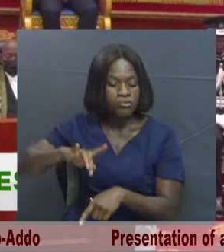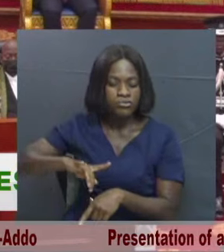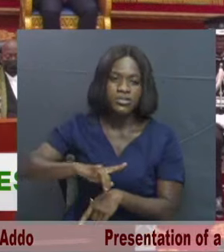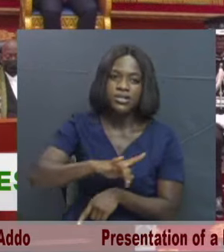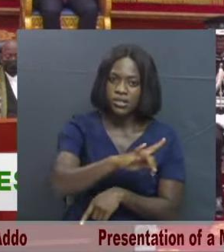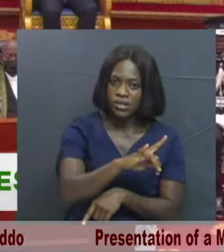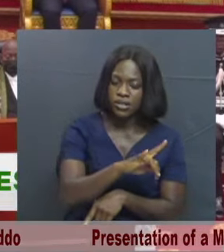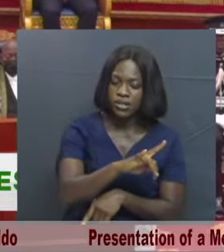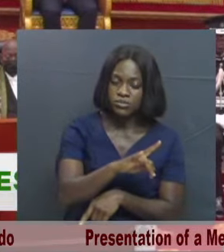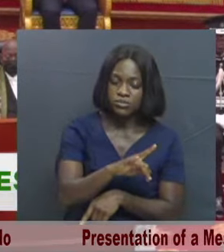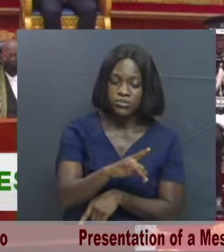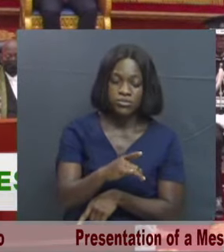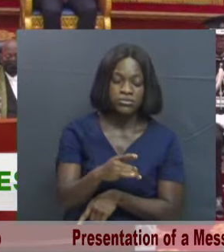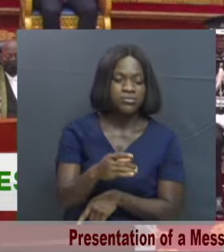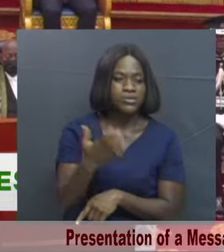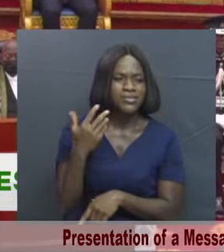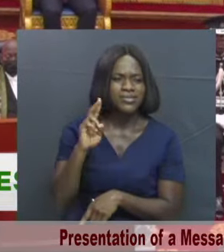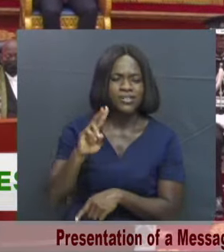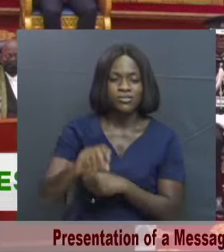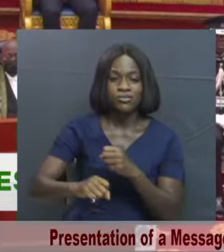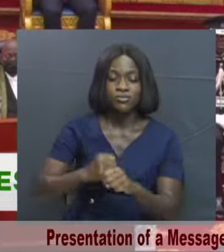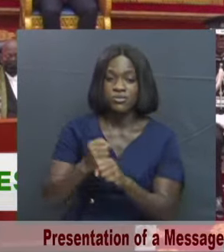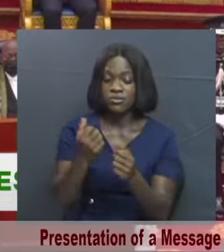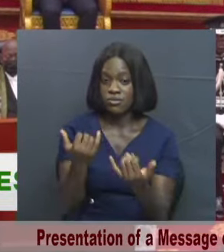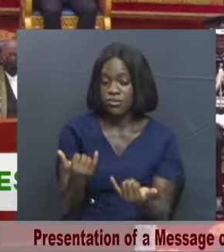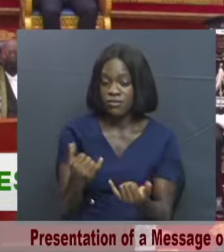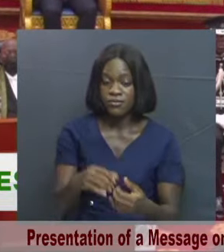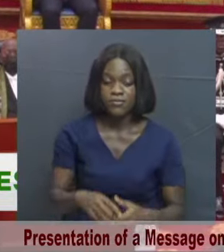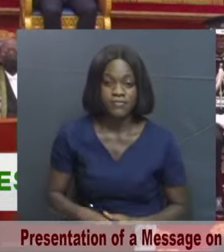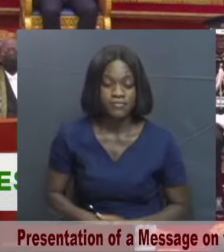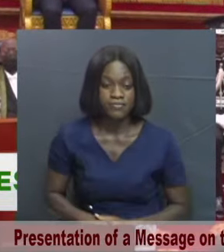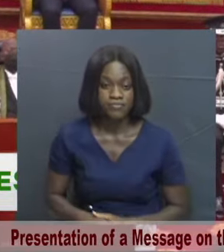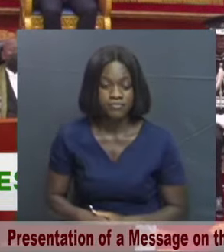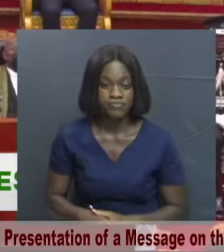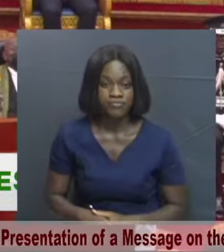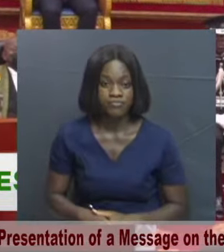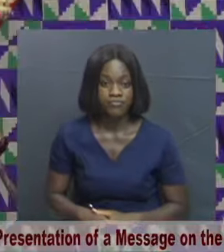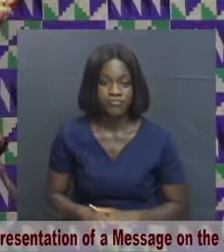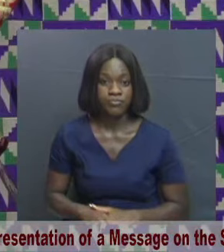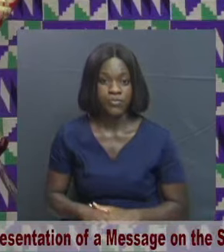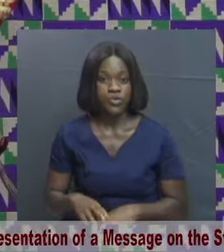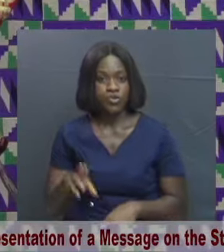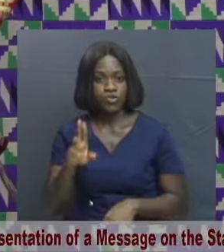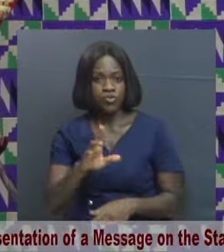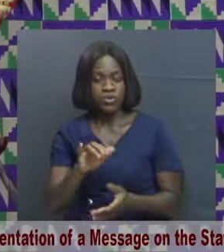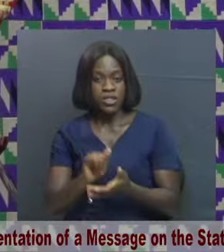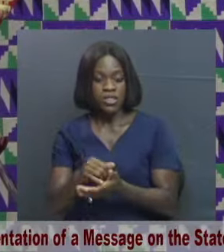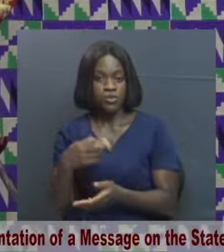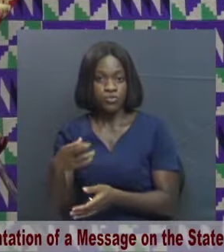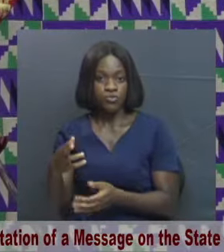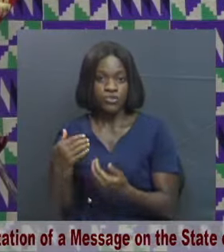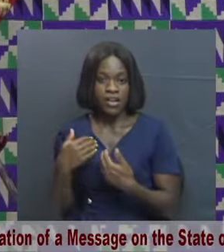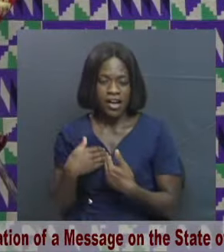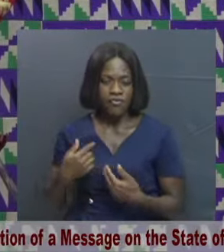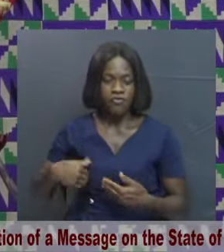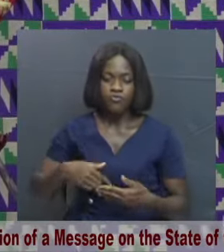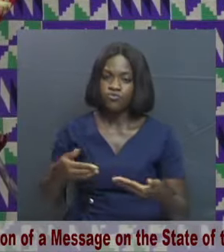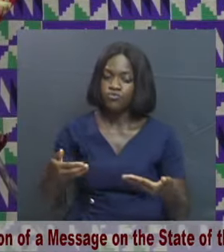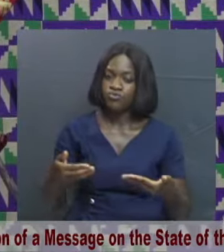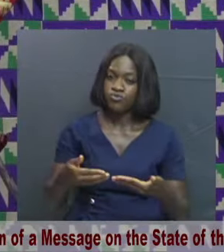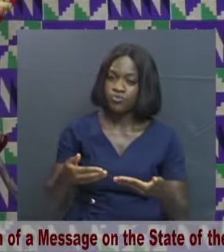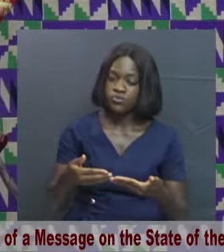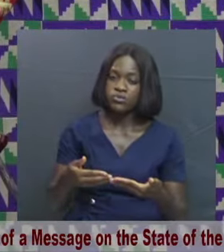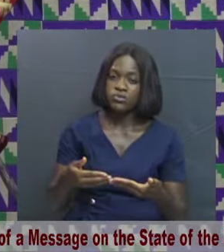sector over the last two years leveraging on these resources we introduce the inovative